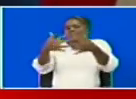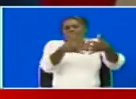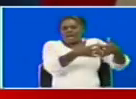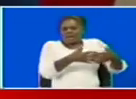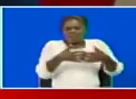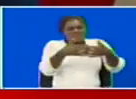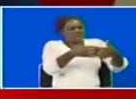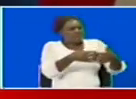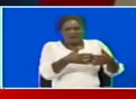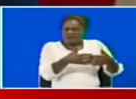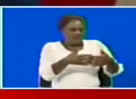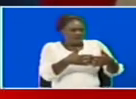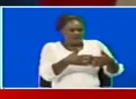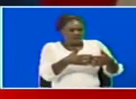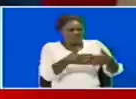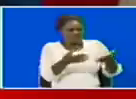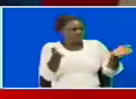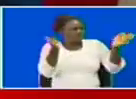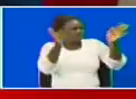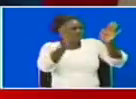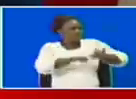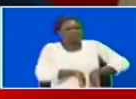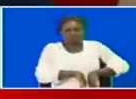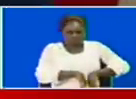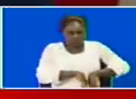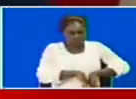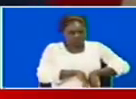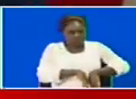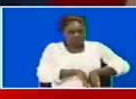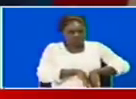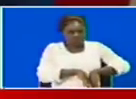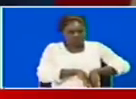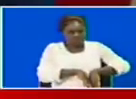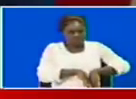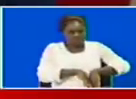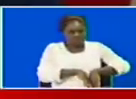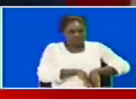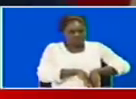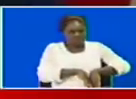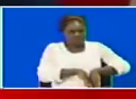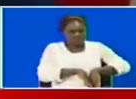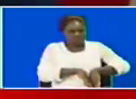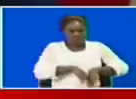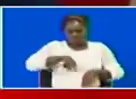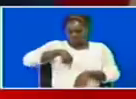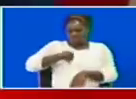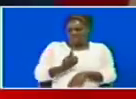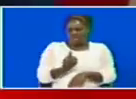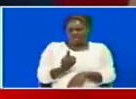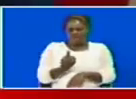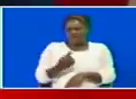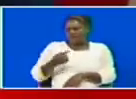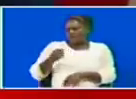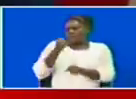infrastructure has fallen into disrepair and Decay we've made other